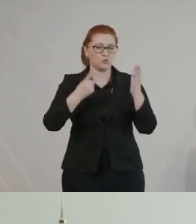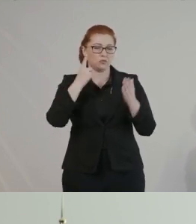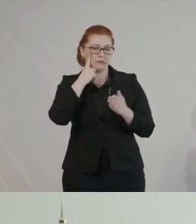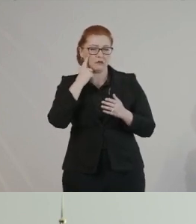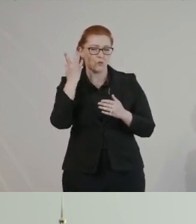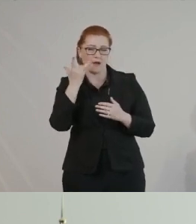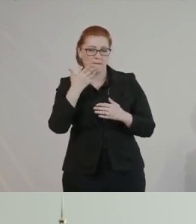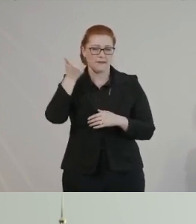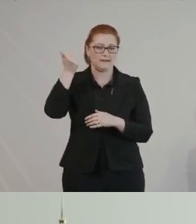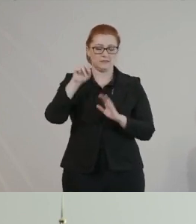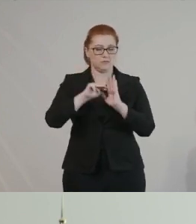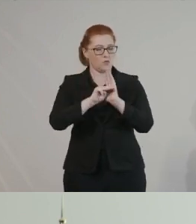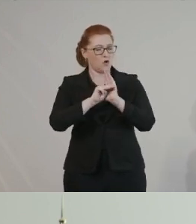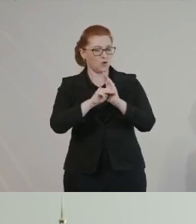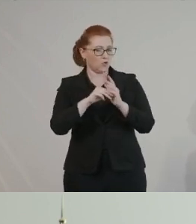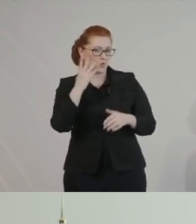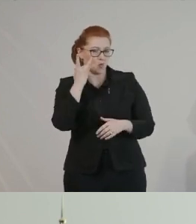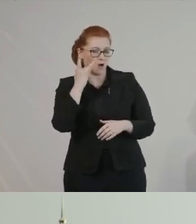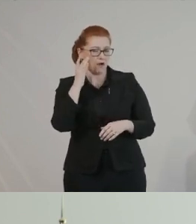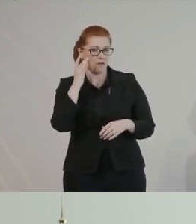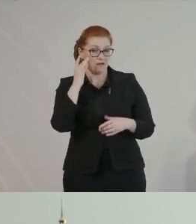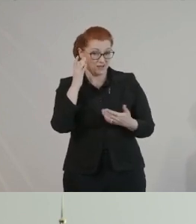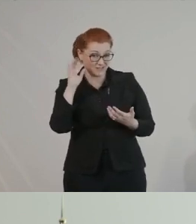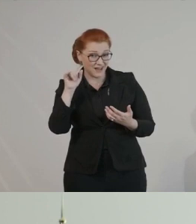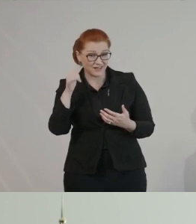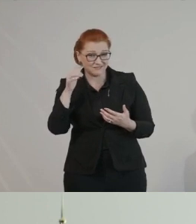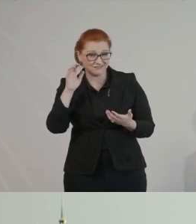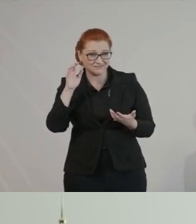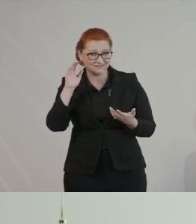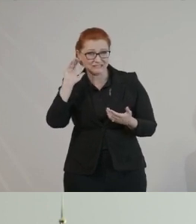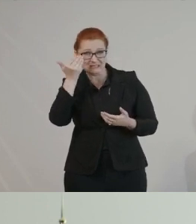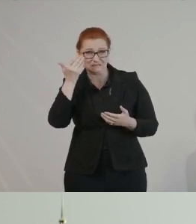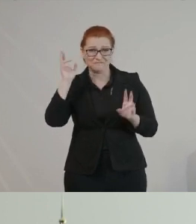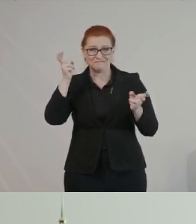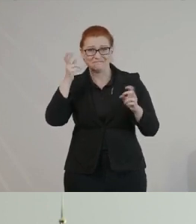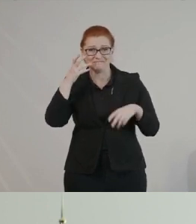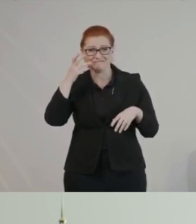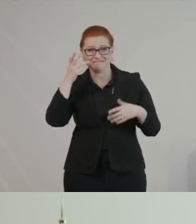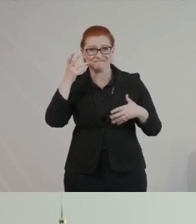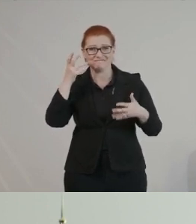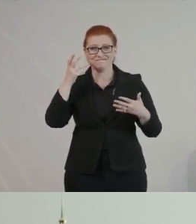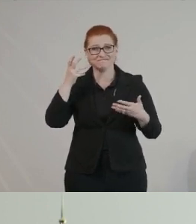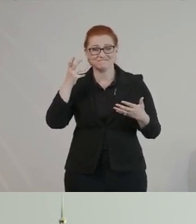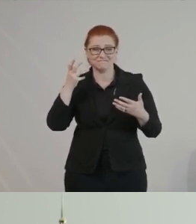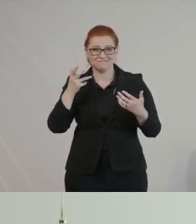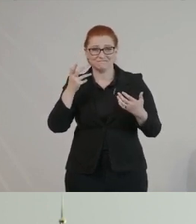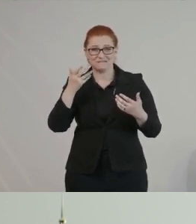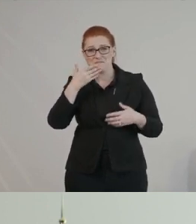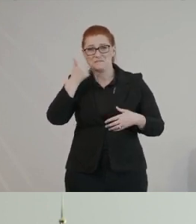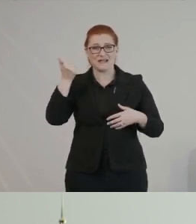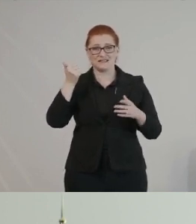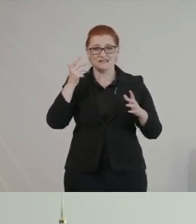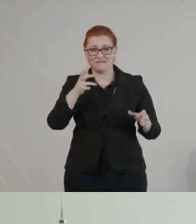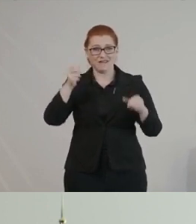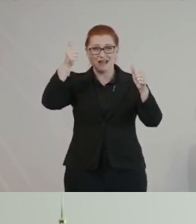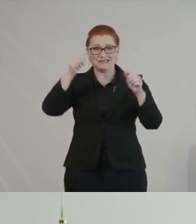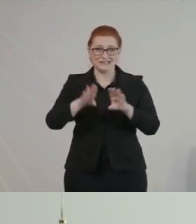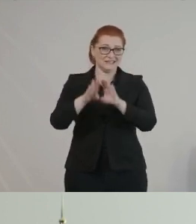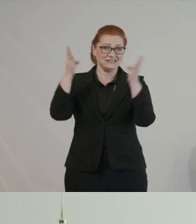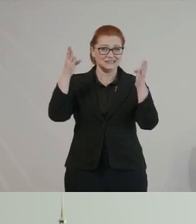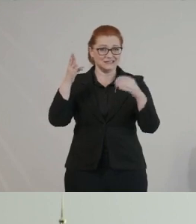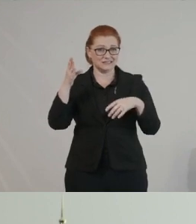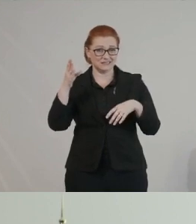does that model, I mean, it's sort of the rosiest of the models, did that outcome take into account the fact that we had the most deaths 2 days in the